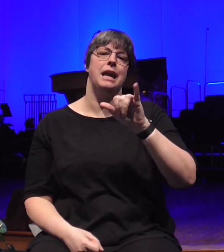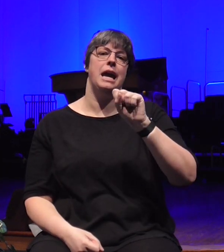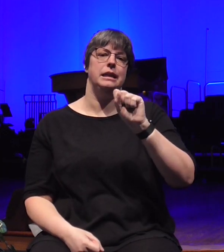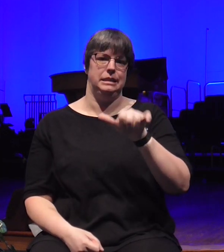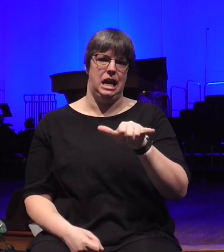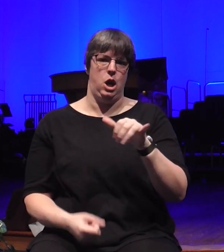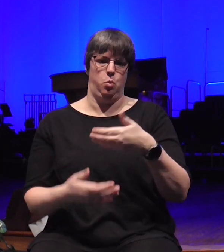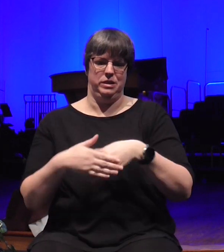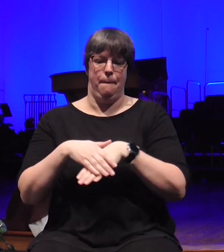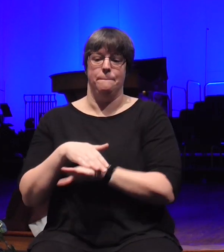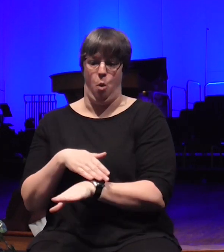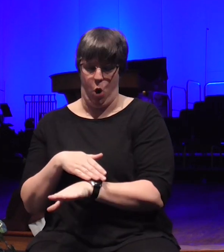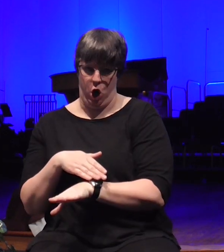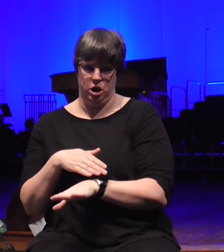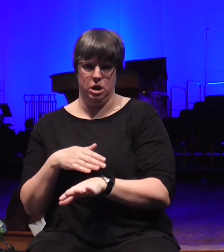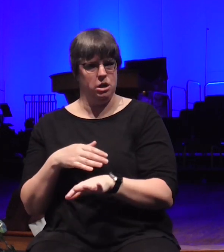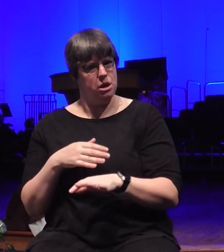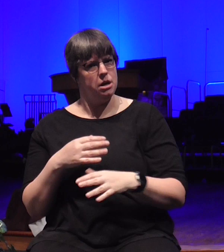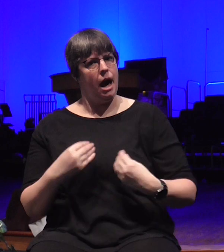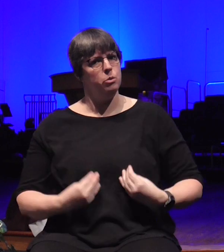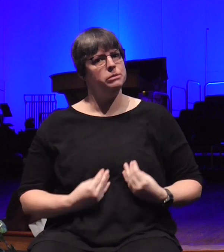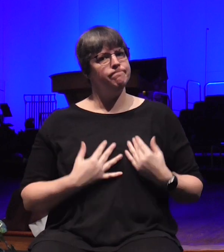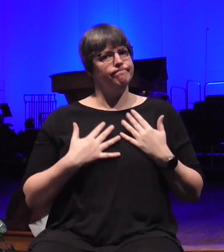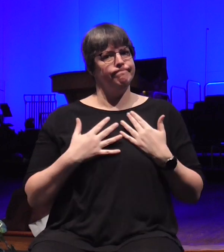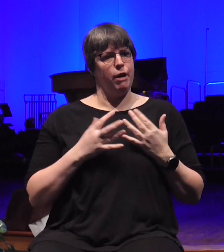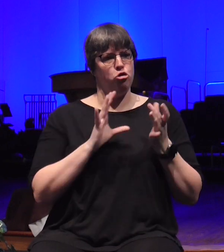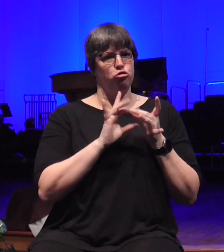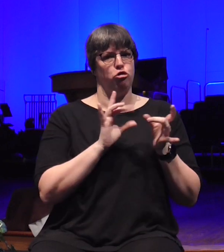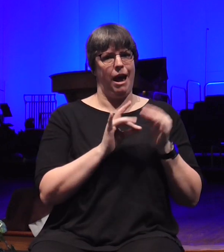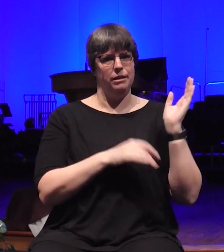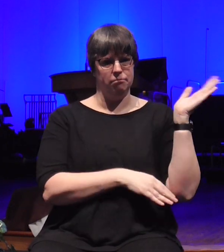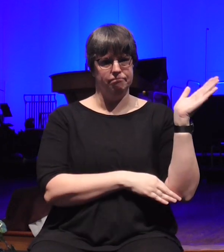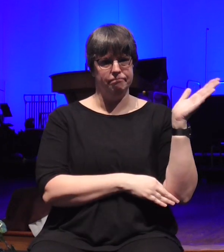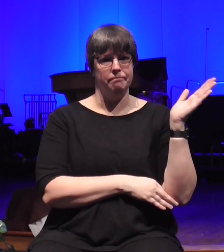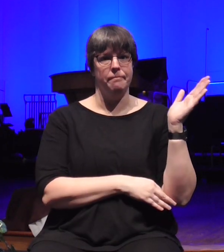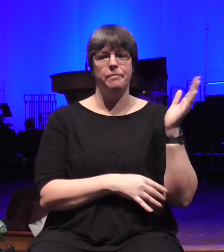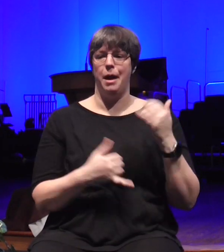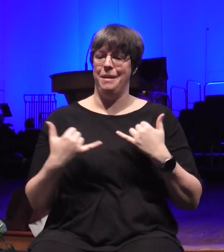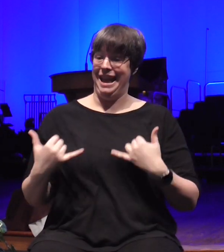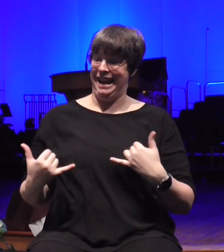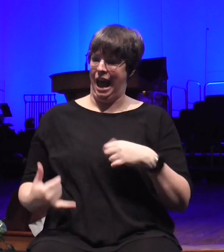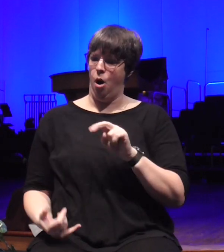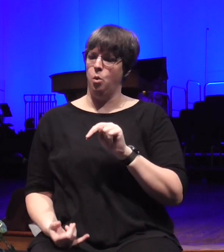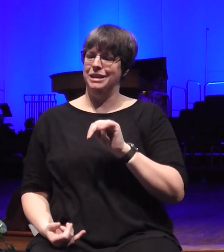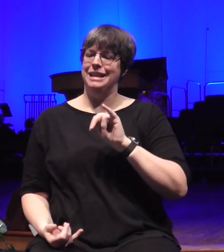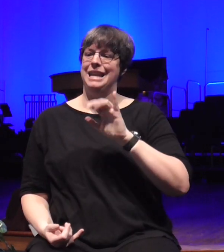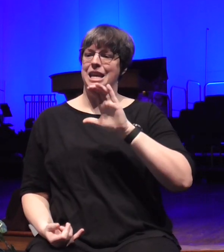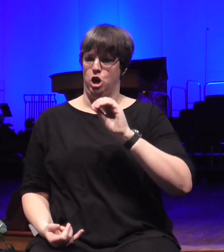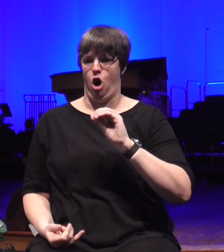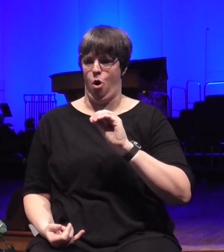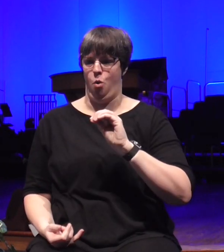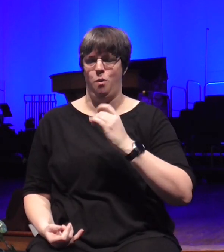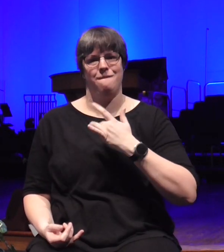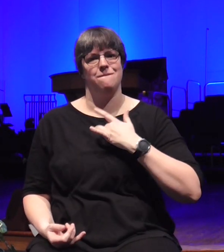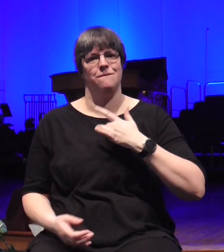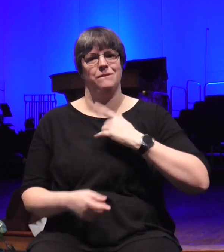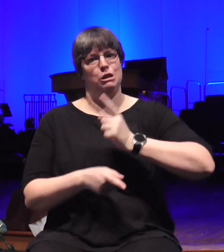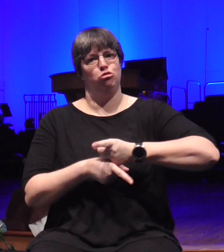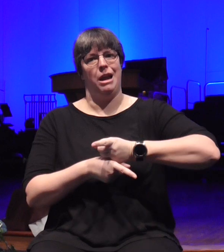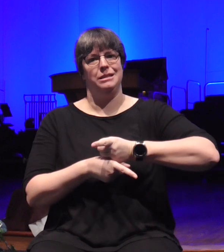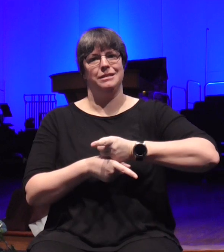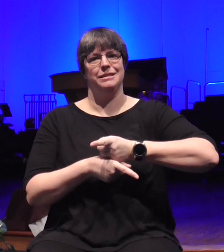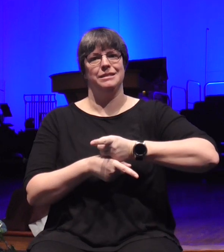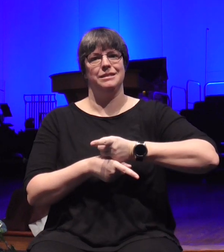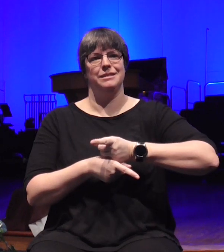to write a message about that. And with Nico here now, it just feels right